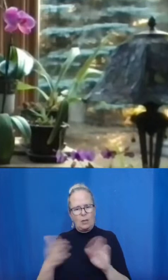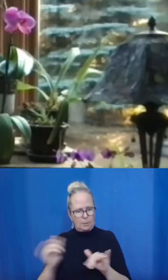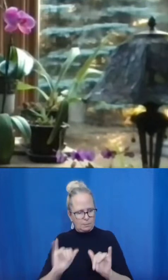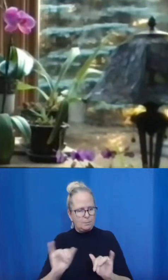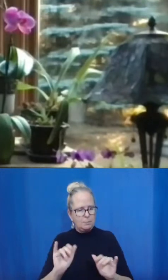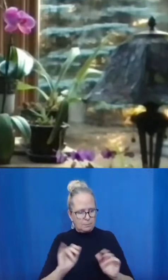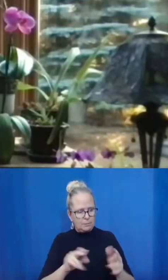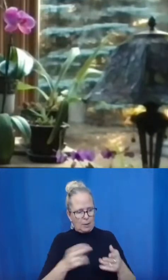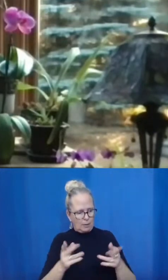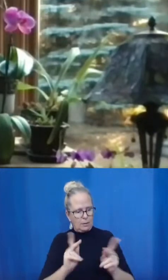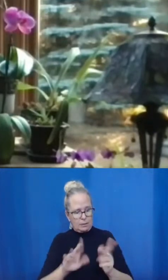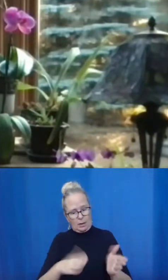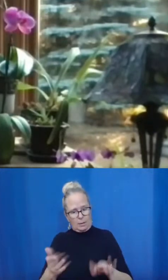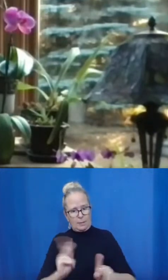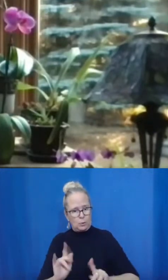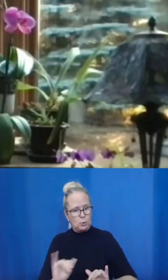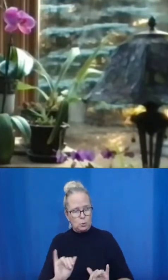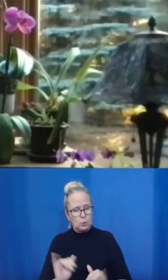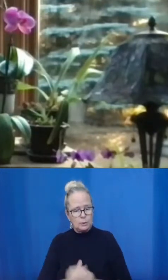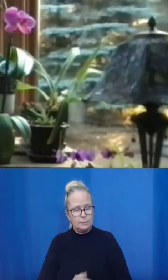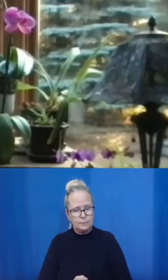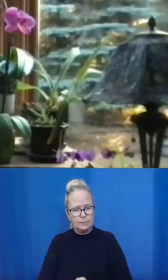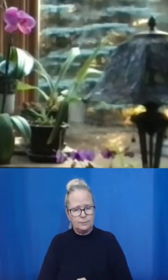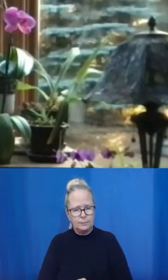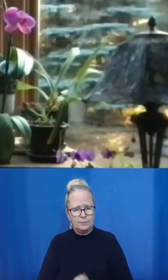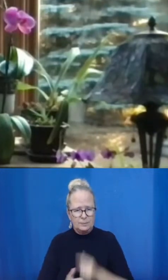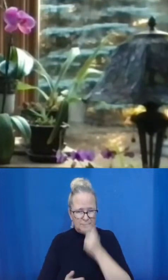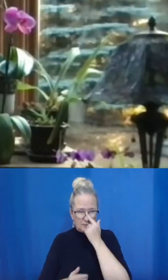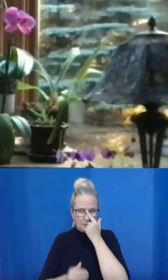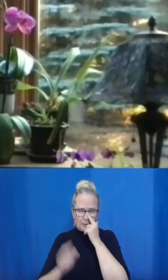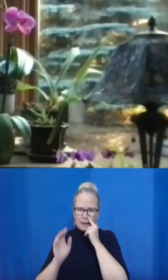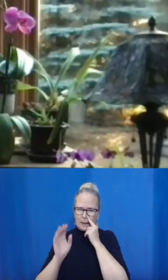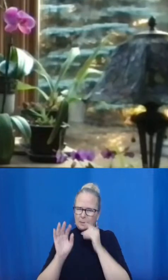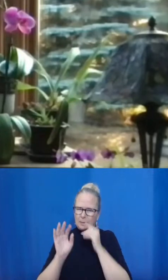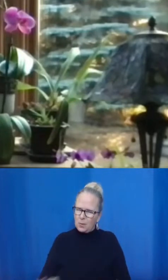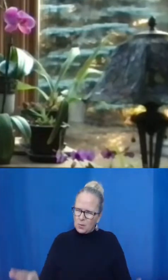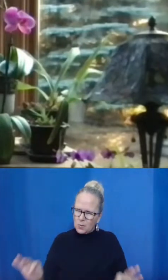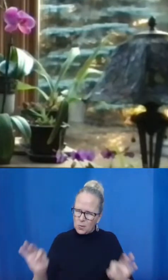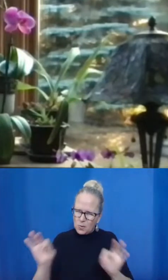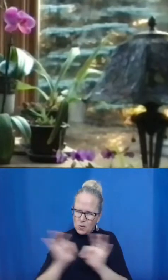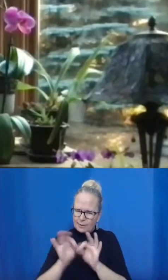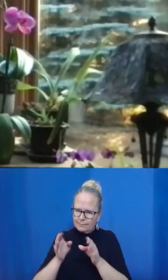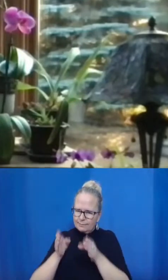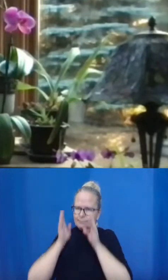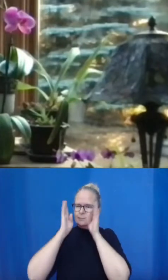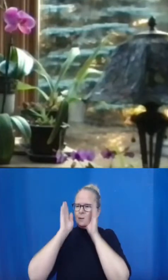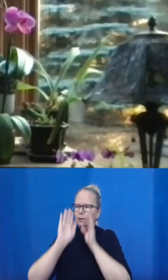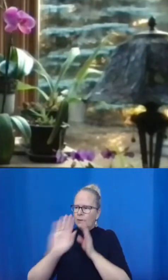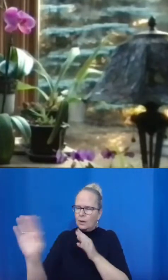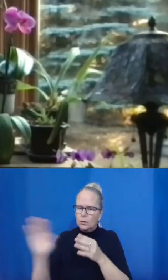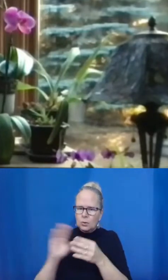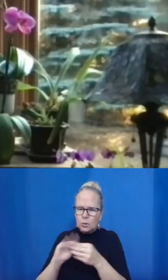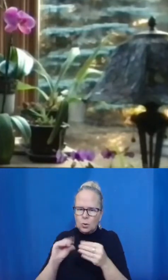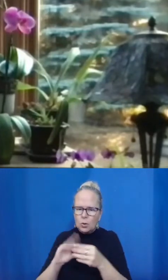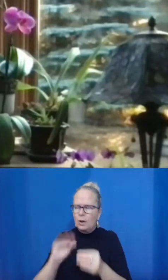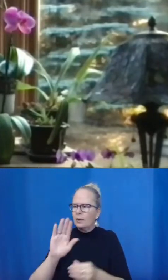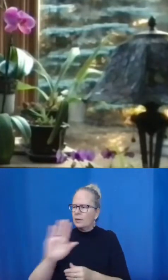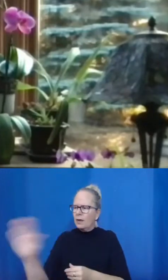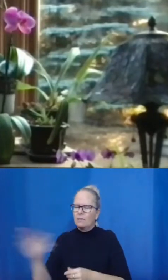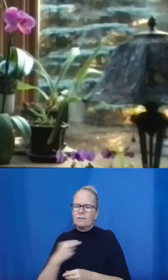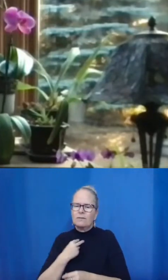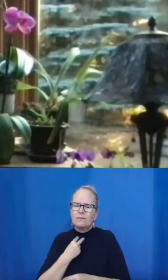communities have a moral and civic responsibility to not just think about protecting ourselves